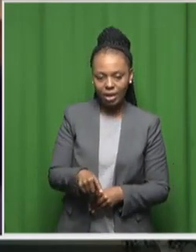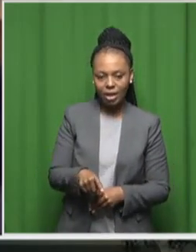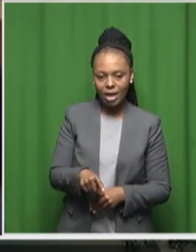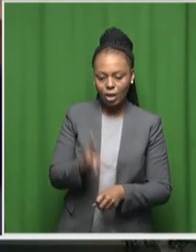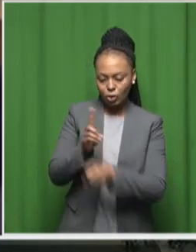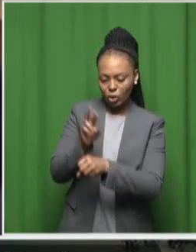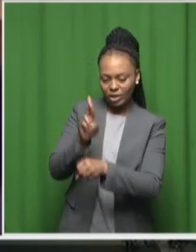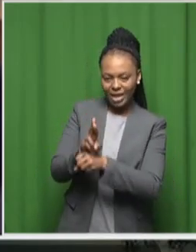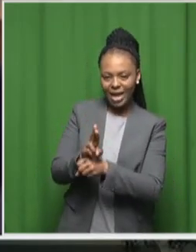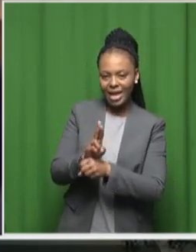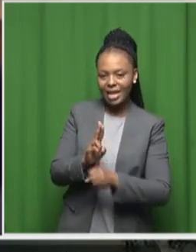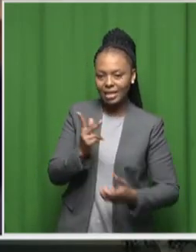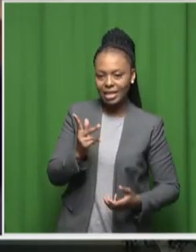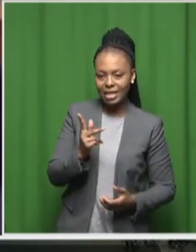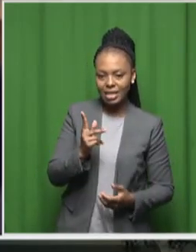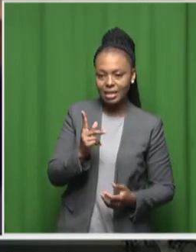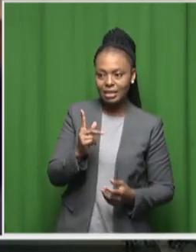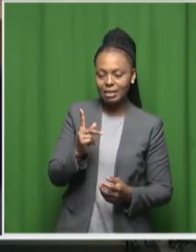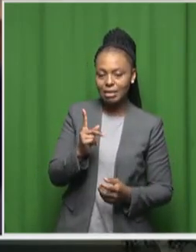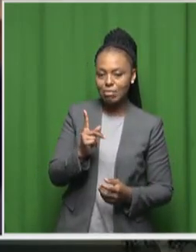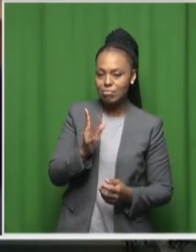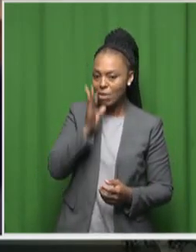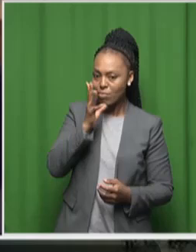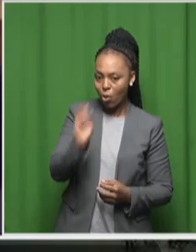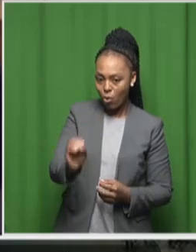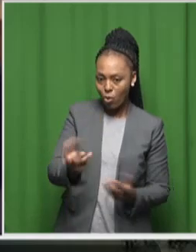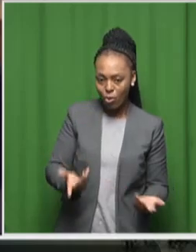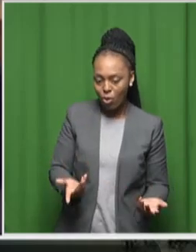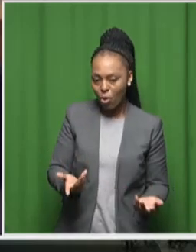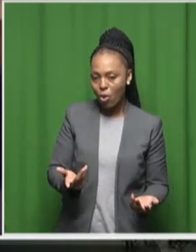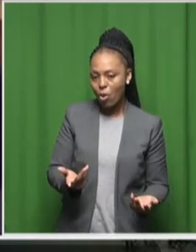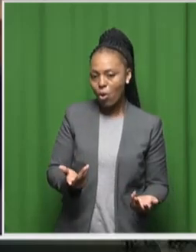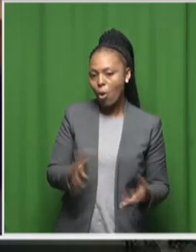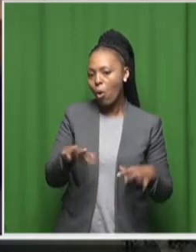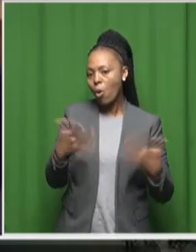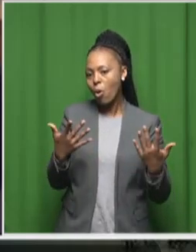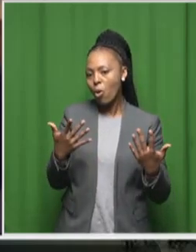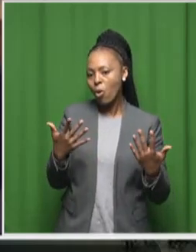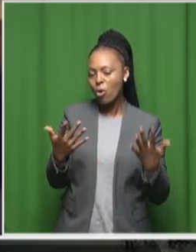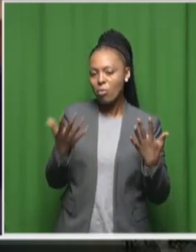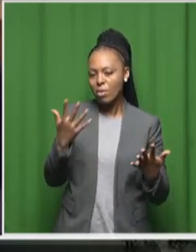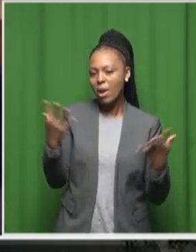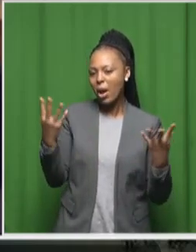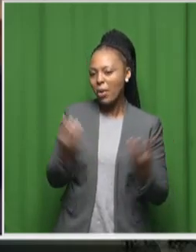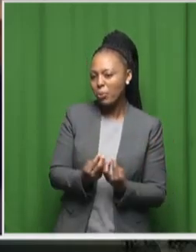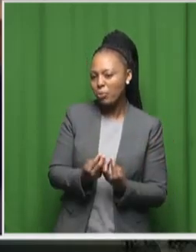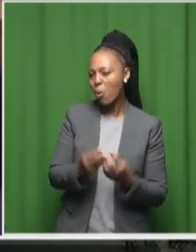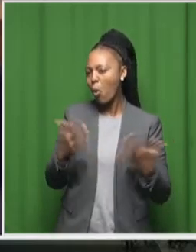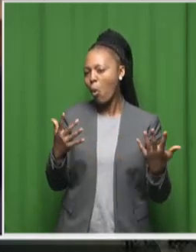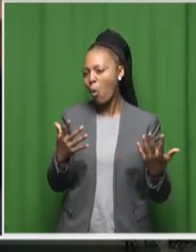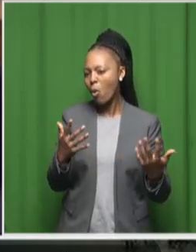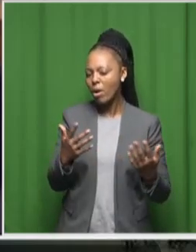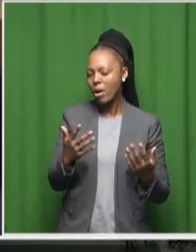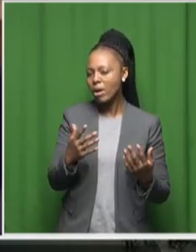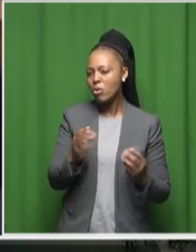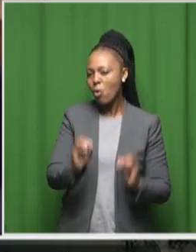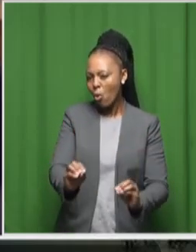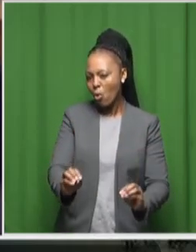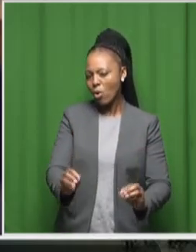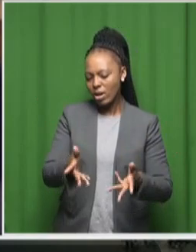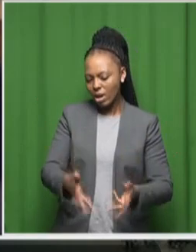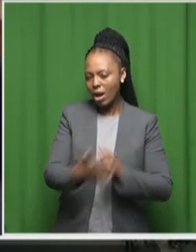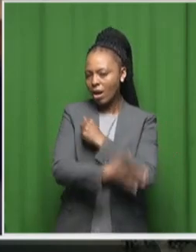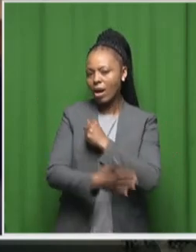have enough practitioners, or how sparse are you populated across the country at the